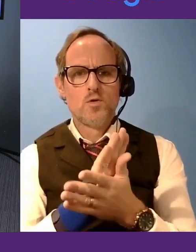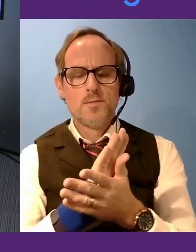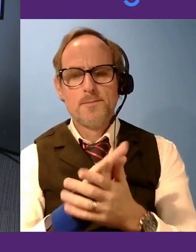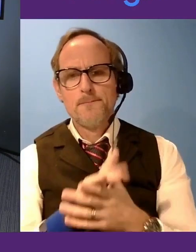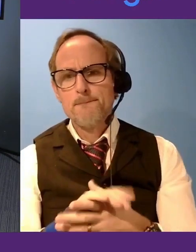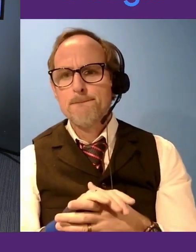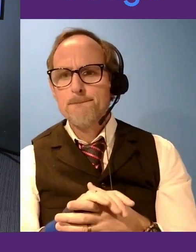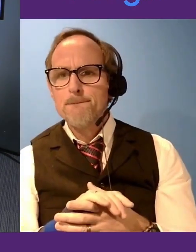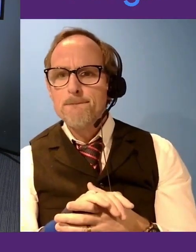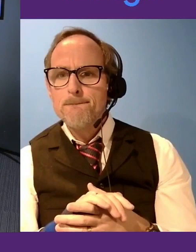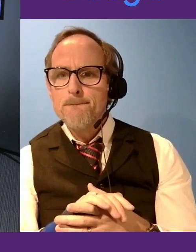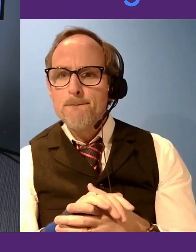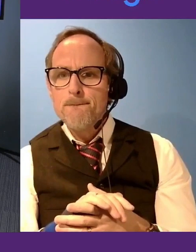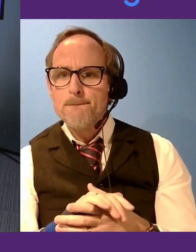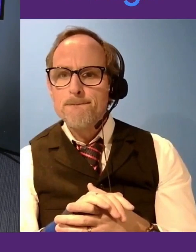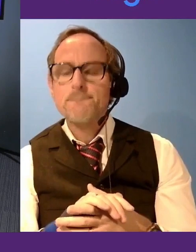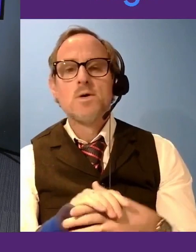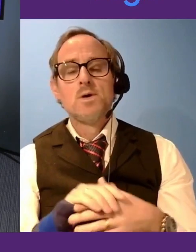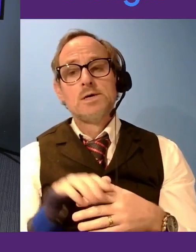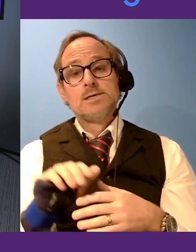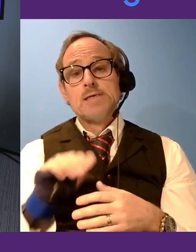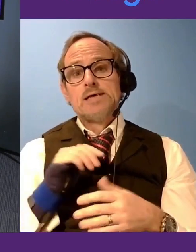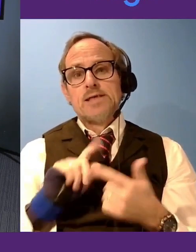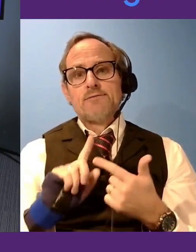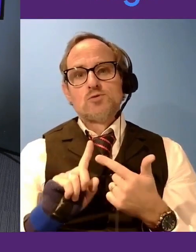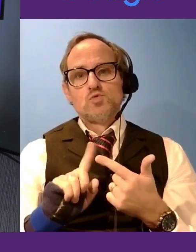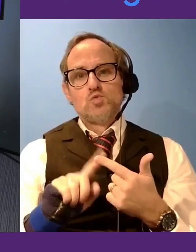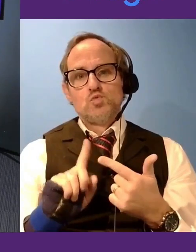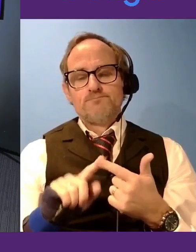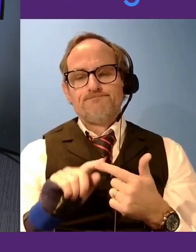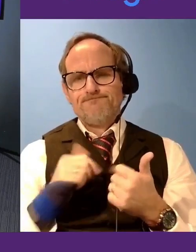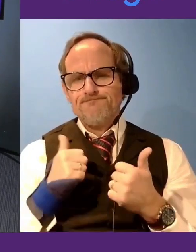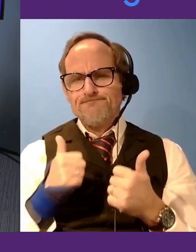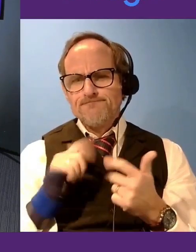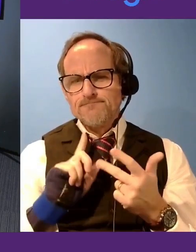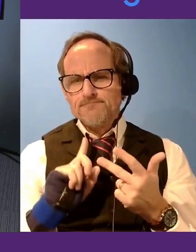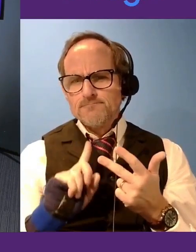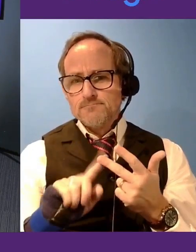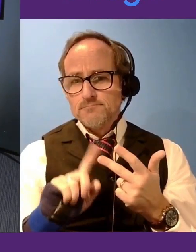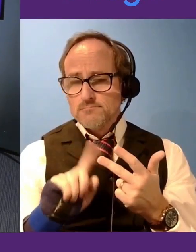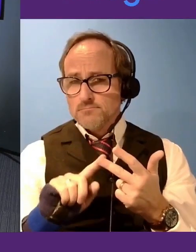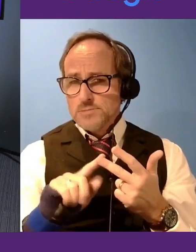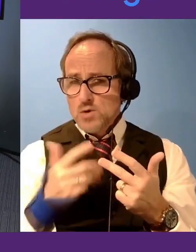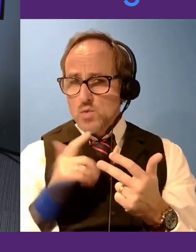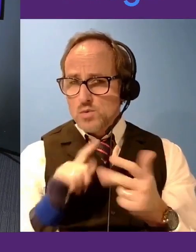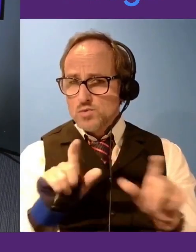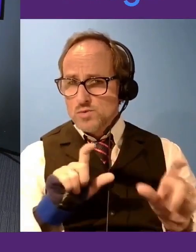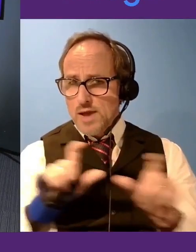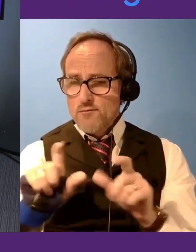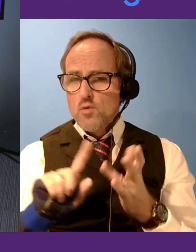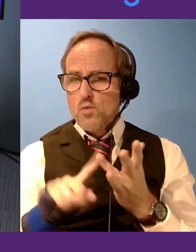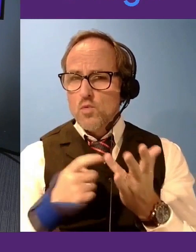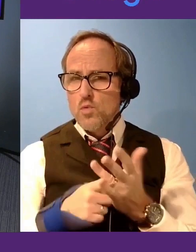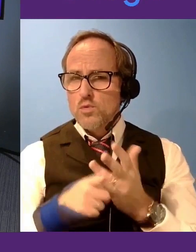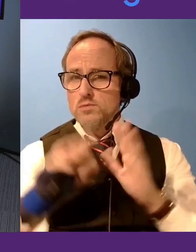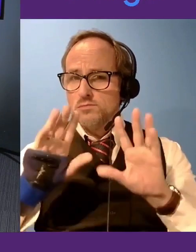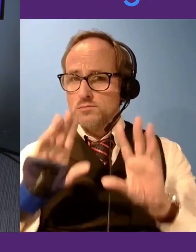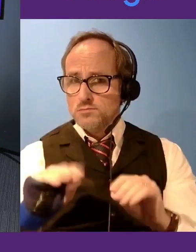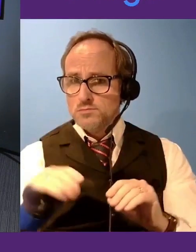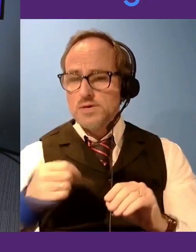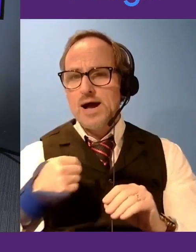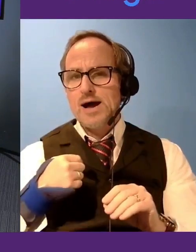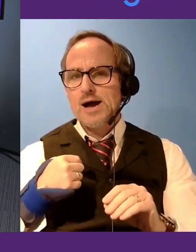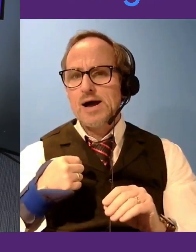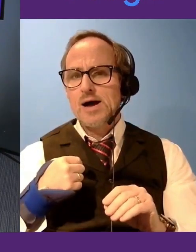Yep. So that's number two. And do we want to carry on with this? Or if not, I can jump into questions from